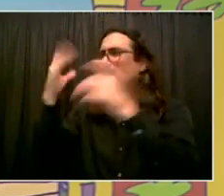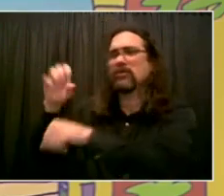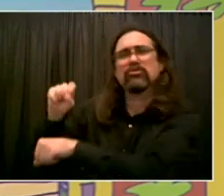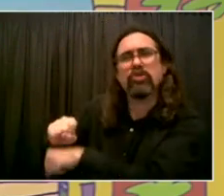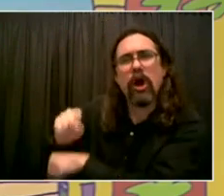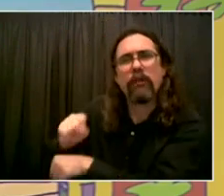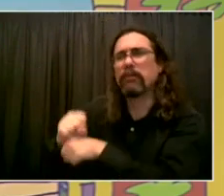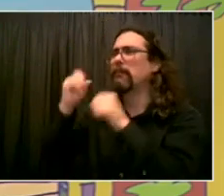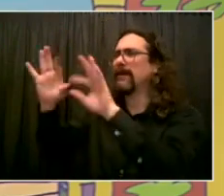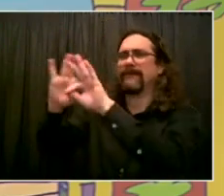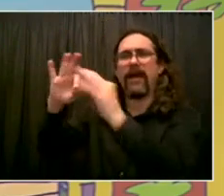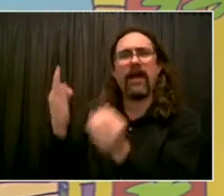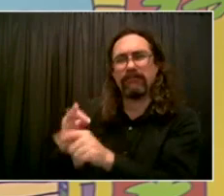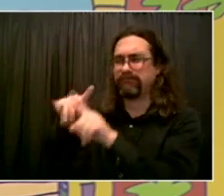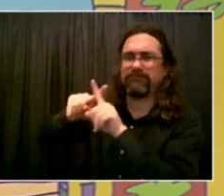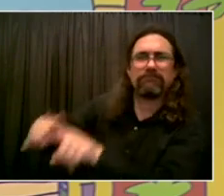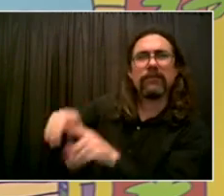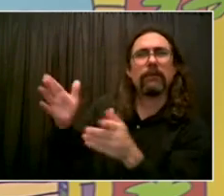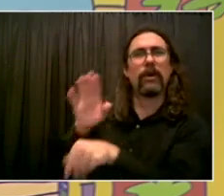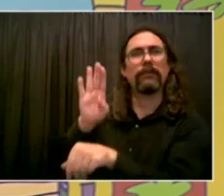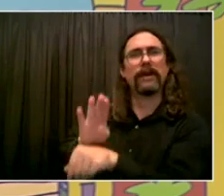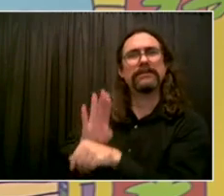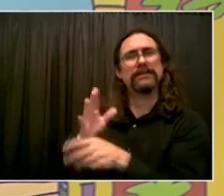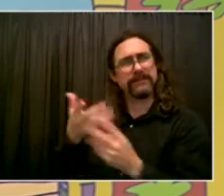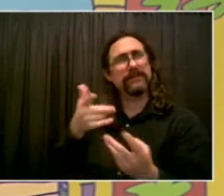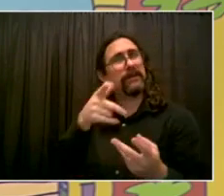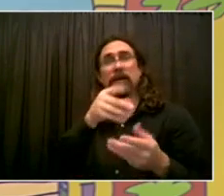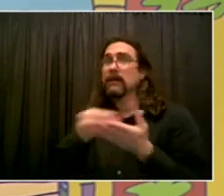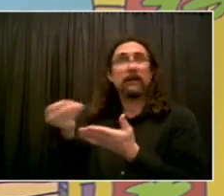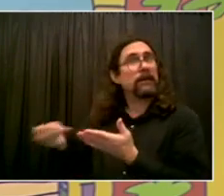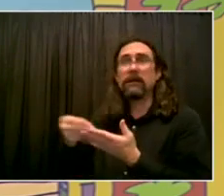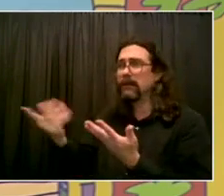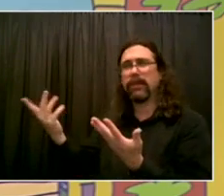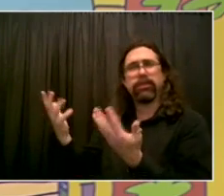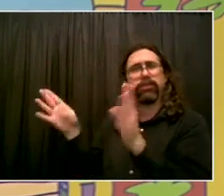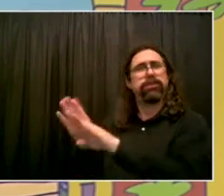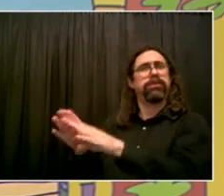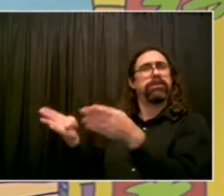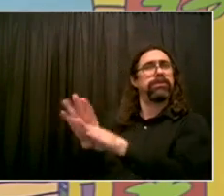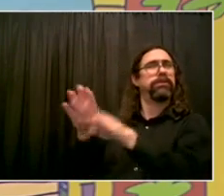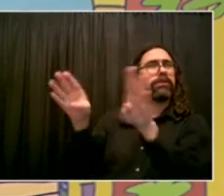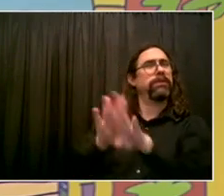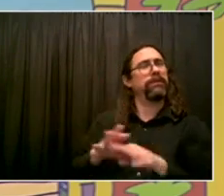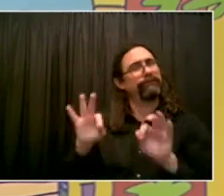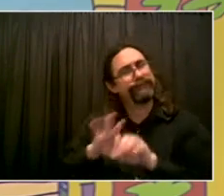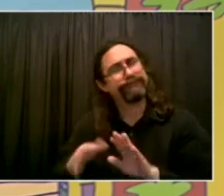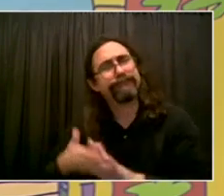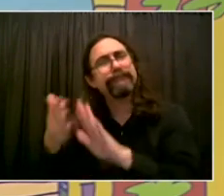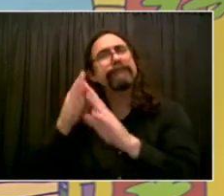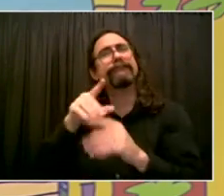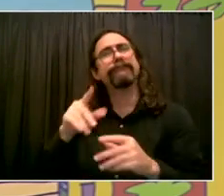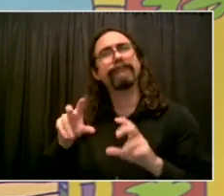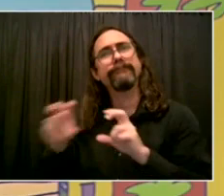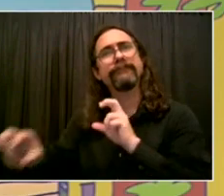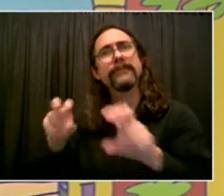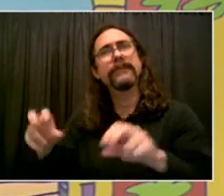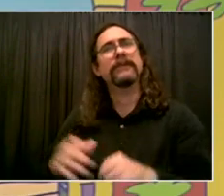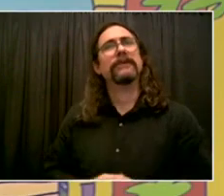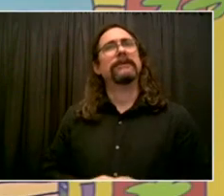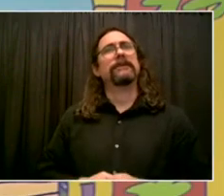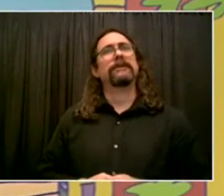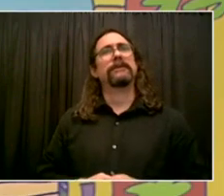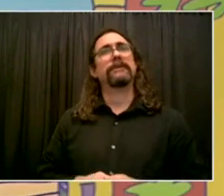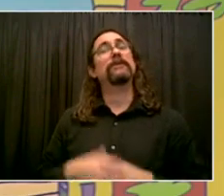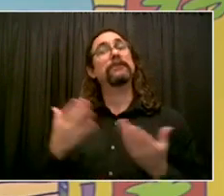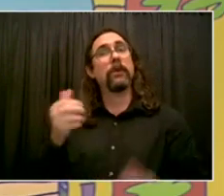yesterday we saw live in action the beauty of a small business, what it means for our community. And Lin-Manuel said something